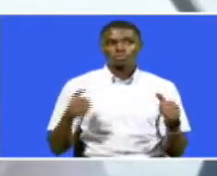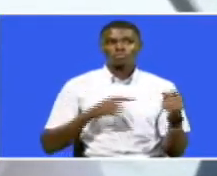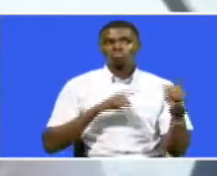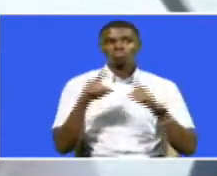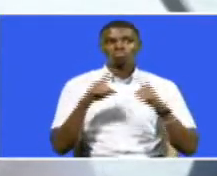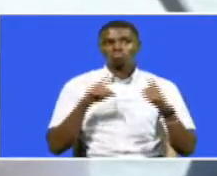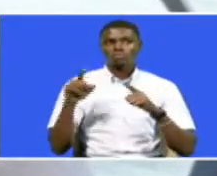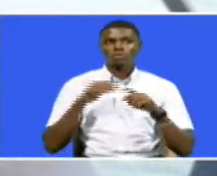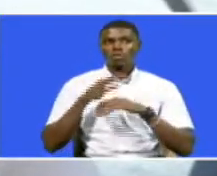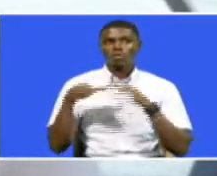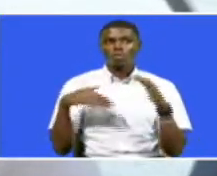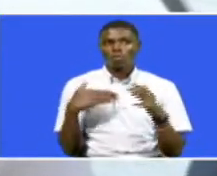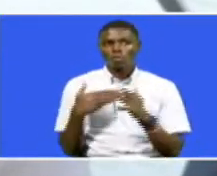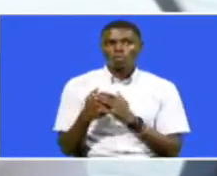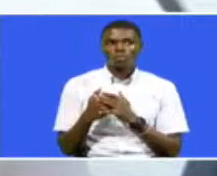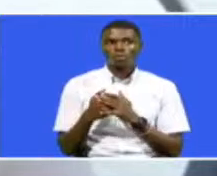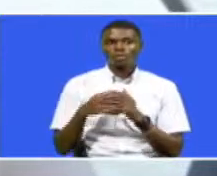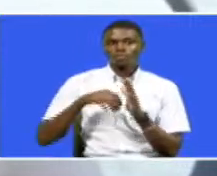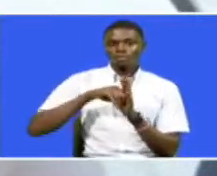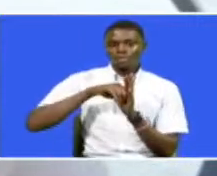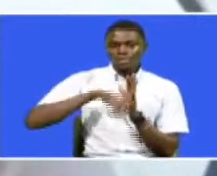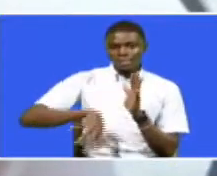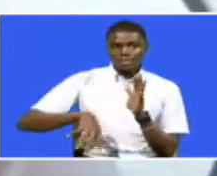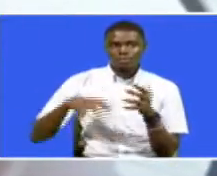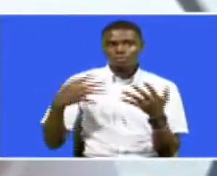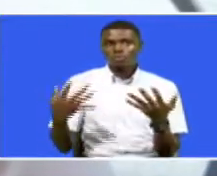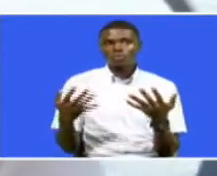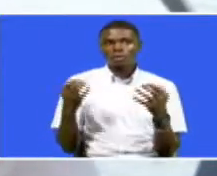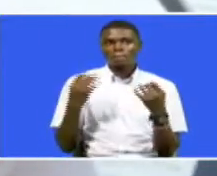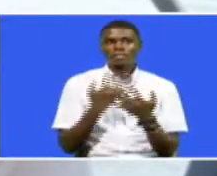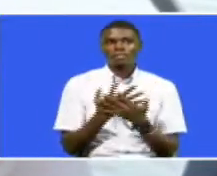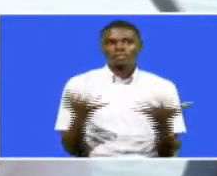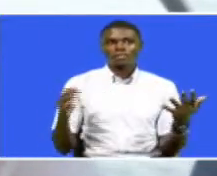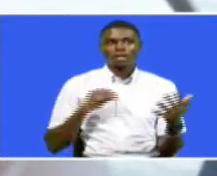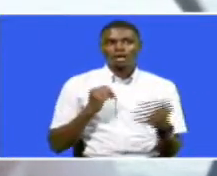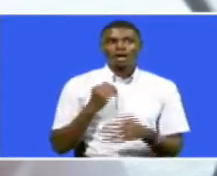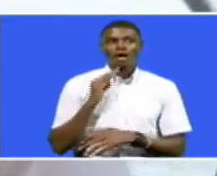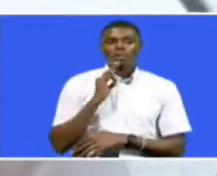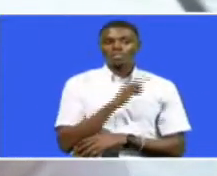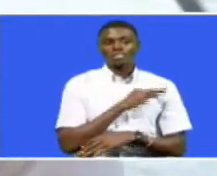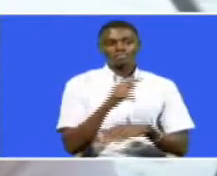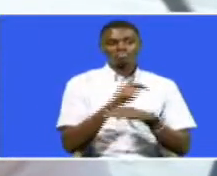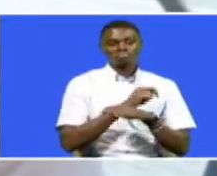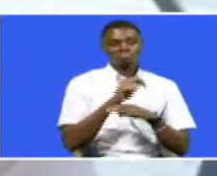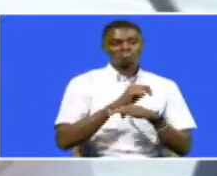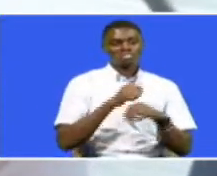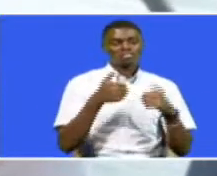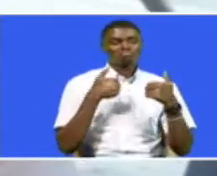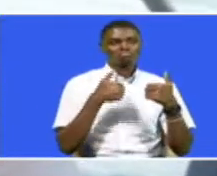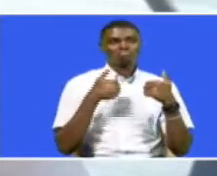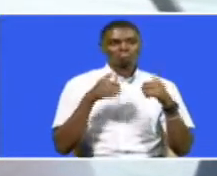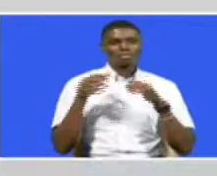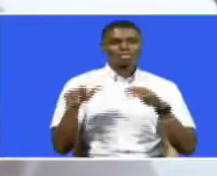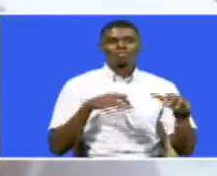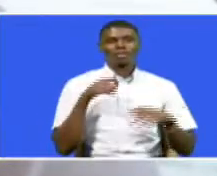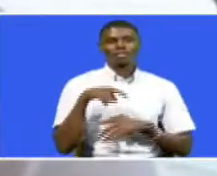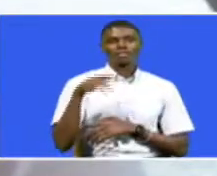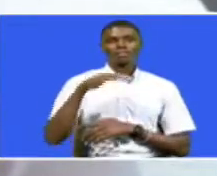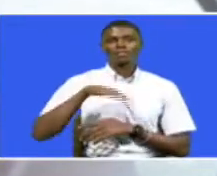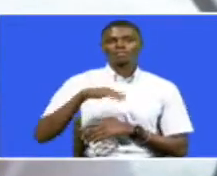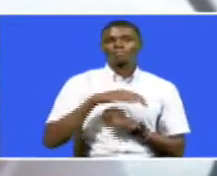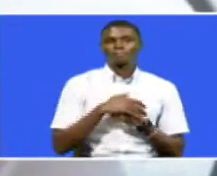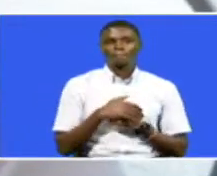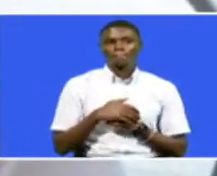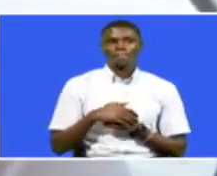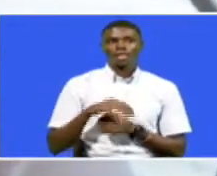rocks, submerged rocks, wreckages, or any other stuff. Our staff super trained the best in the market on this lake.